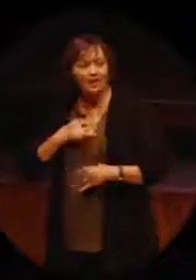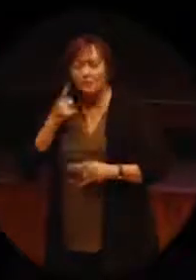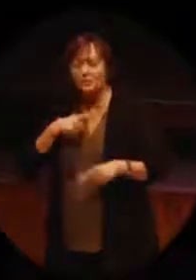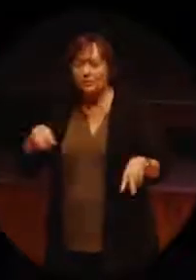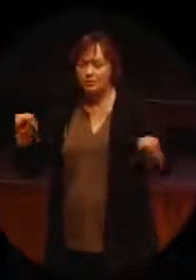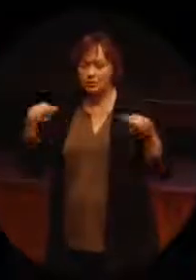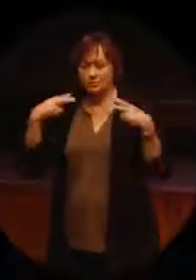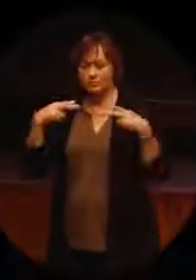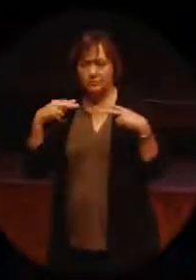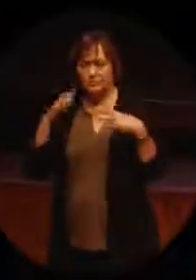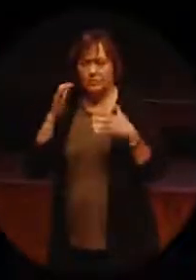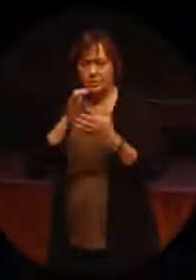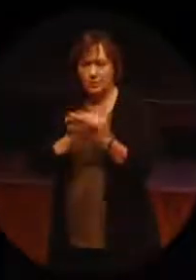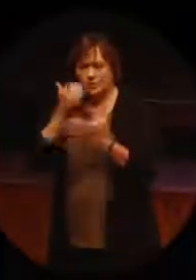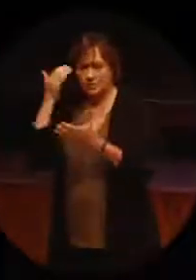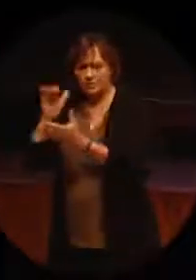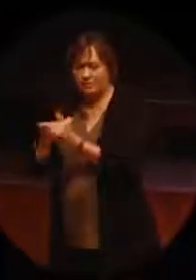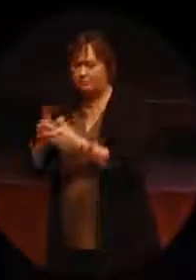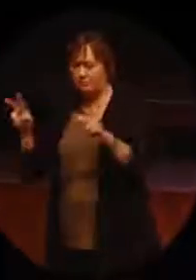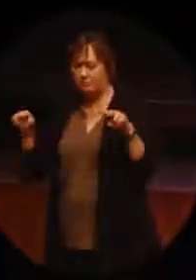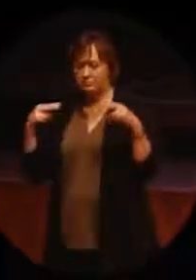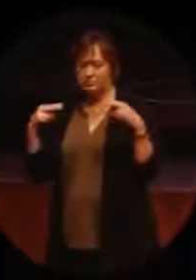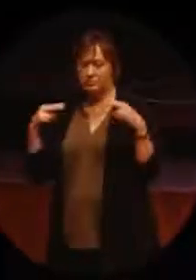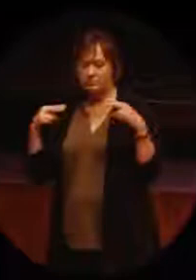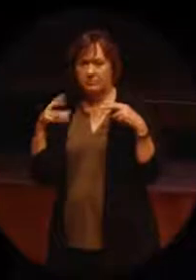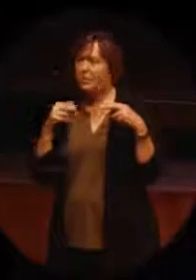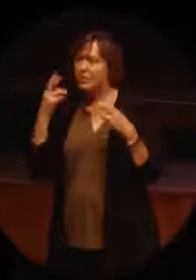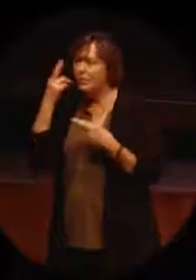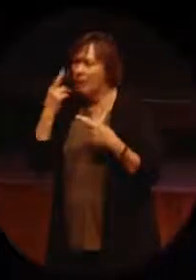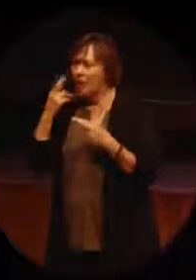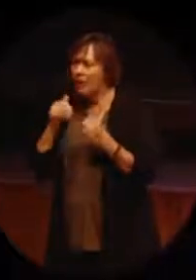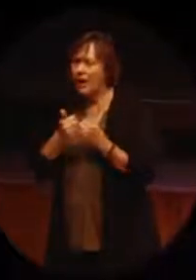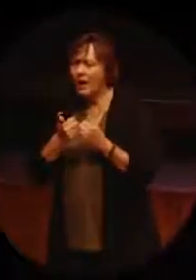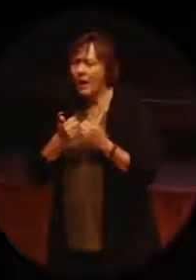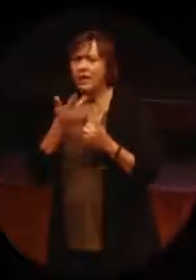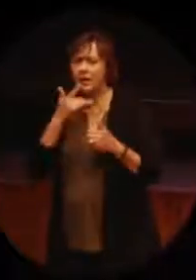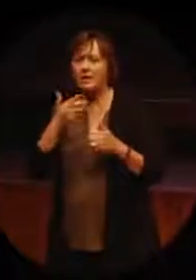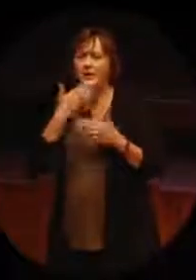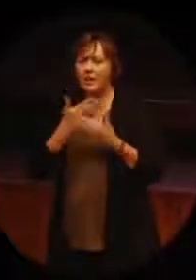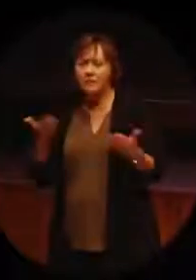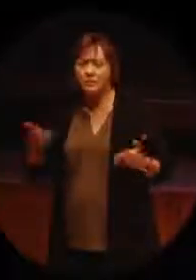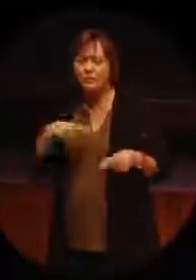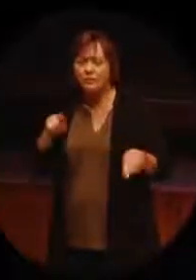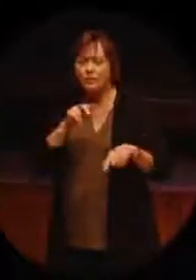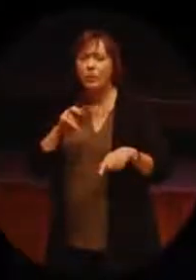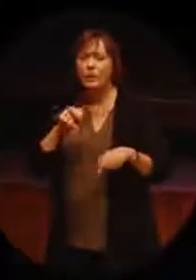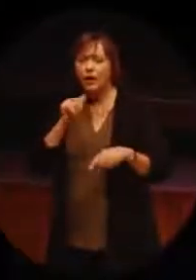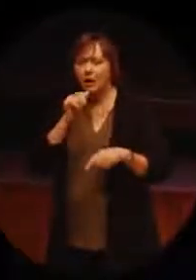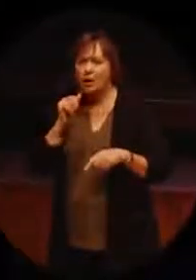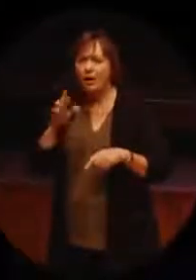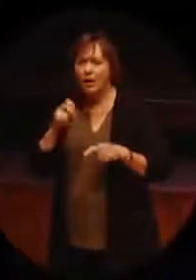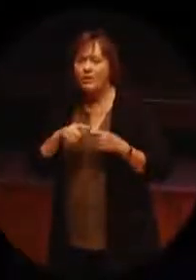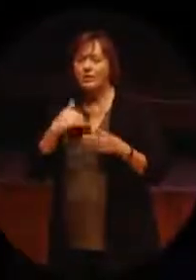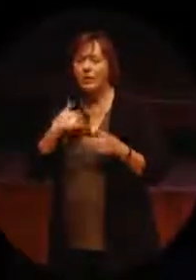I'd like you guys to look at your spouse. Look at your spouse and realize how thankful you are